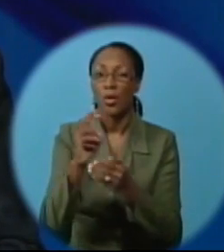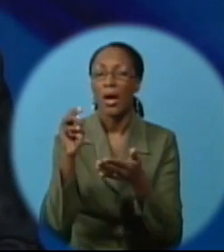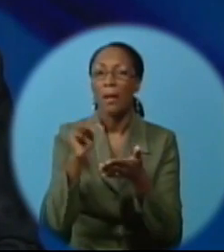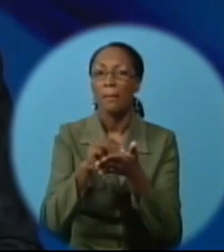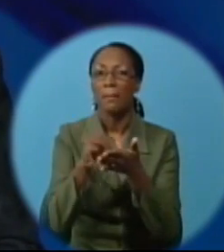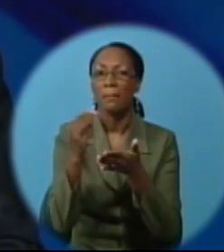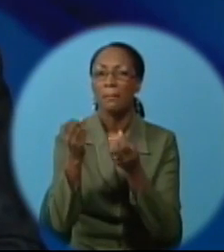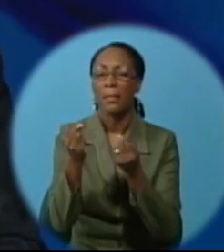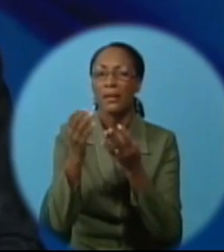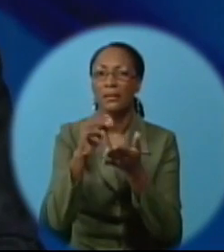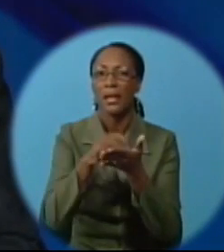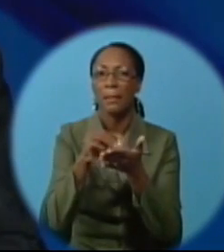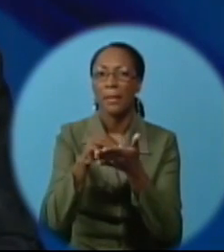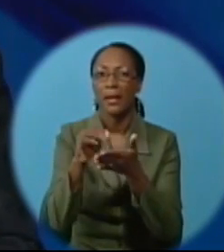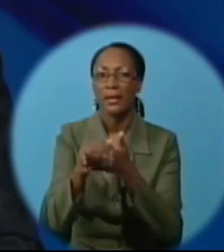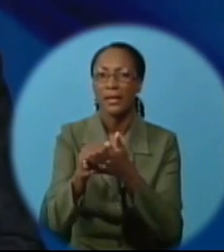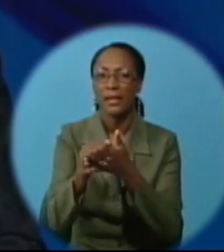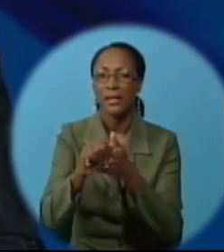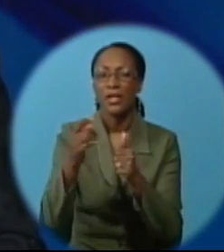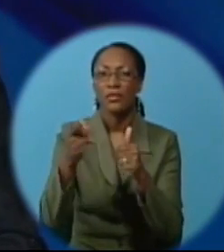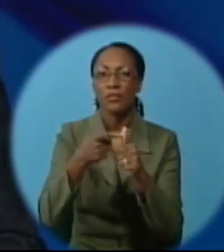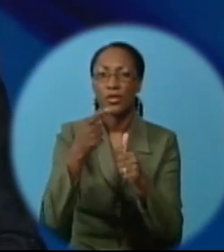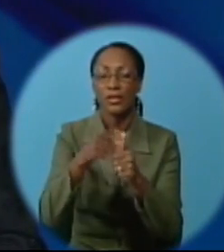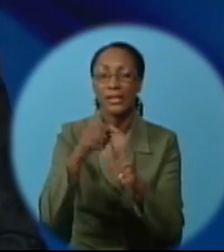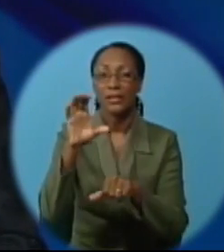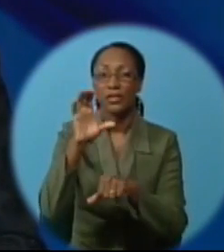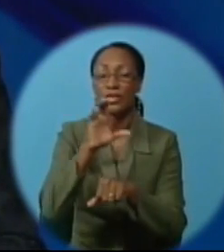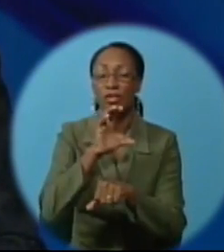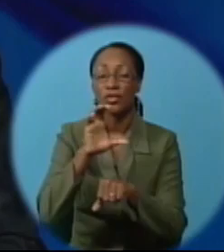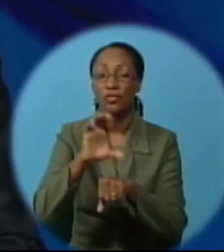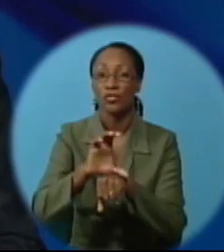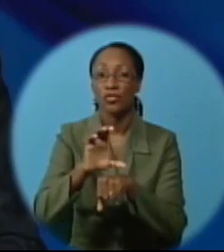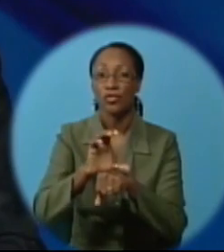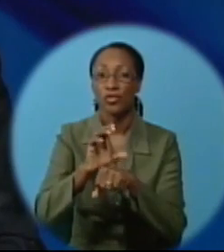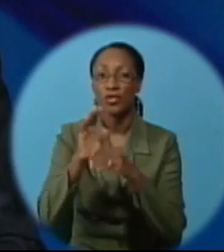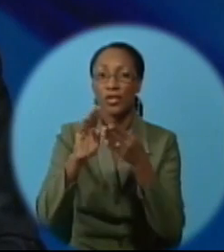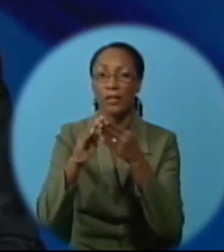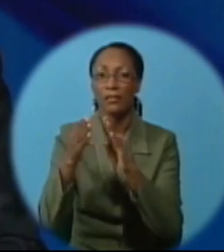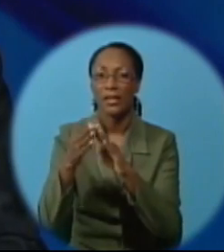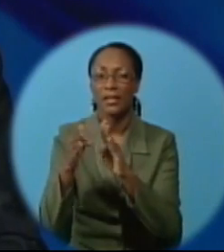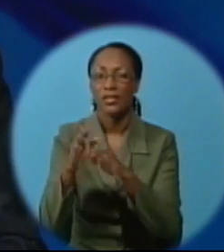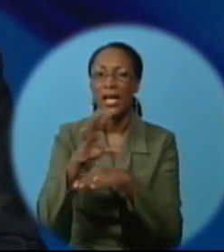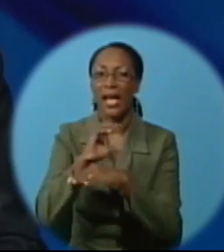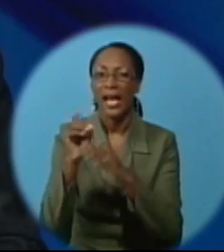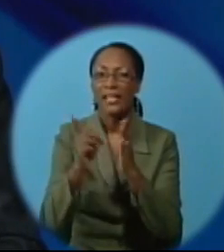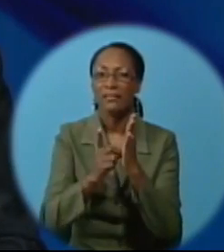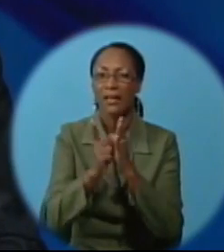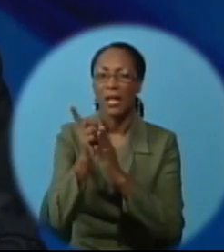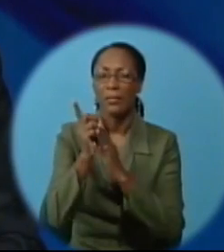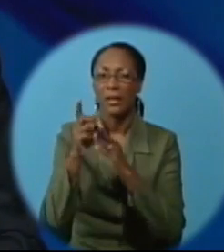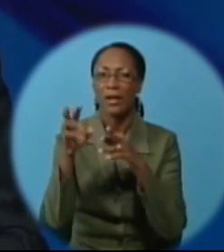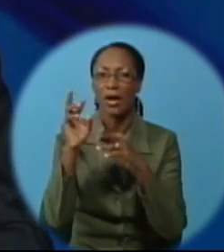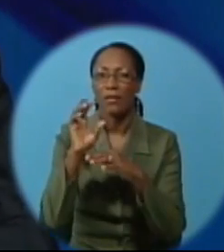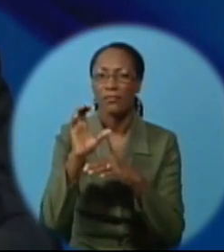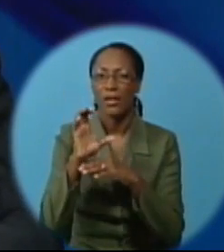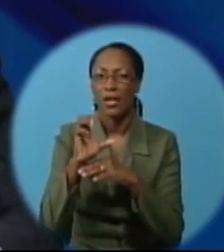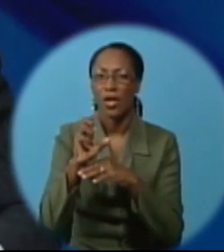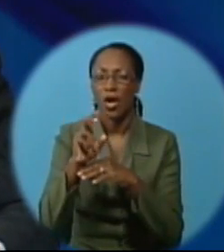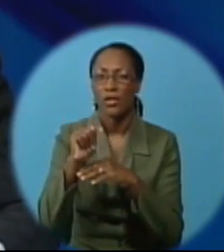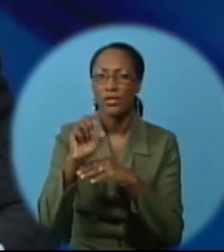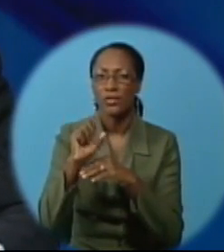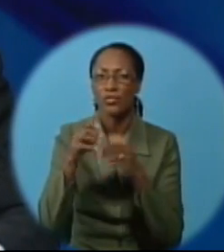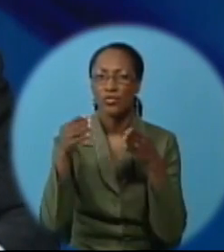1 of the Church Village project, and Phase 2 of the redevelopment of the Constitution River. We hear more now in this report from